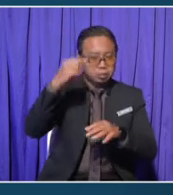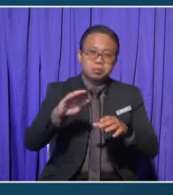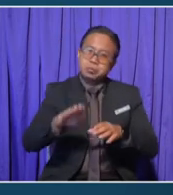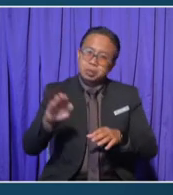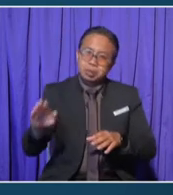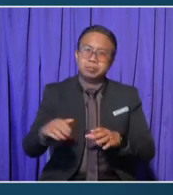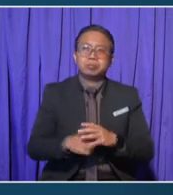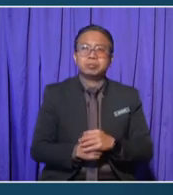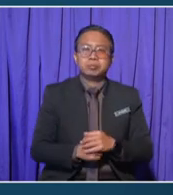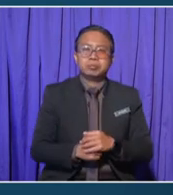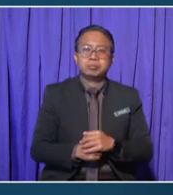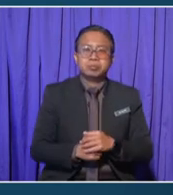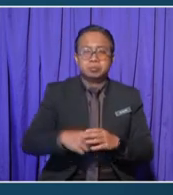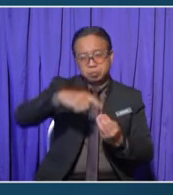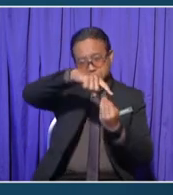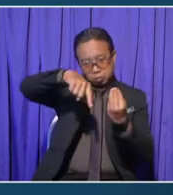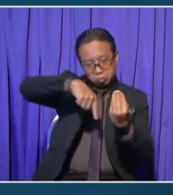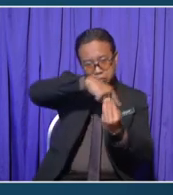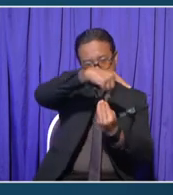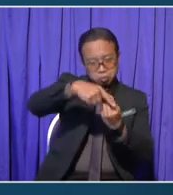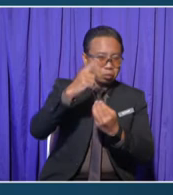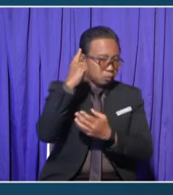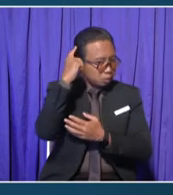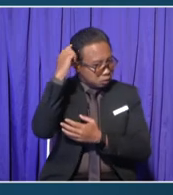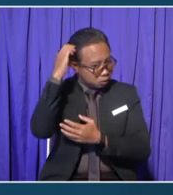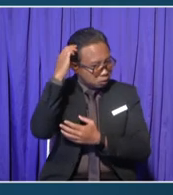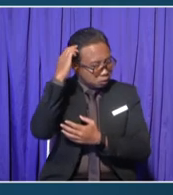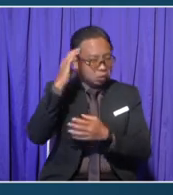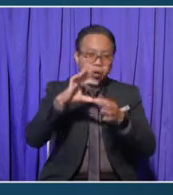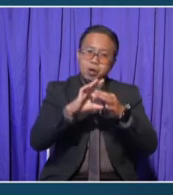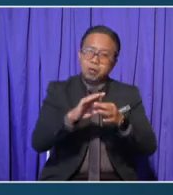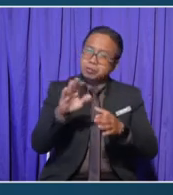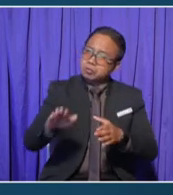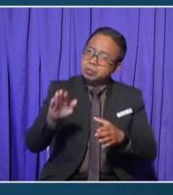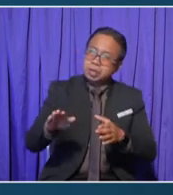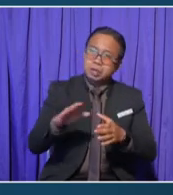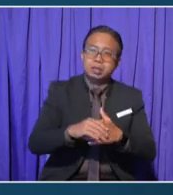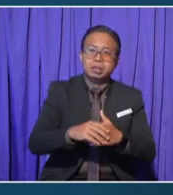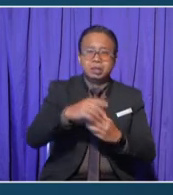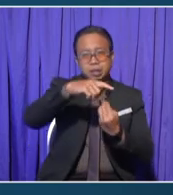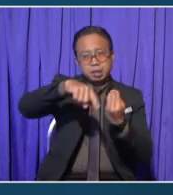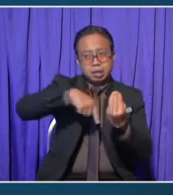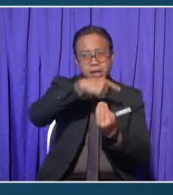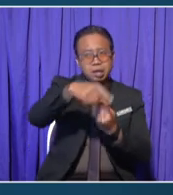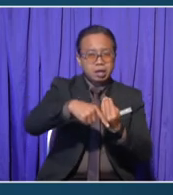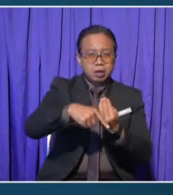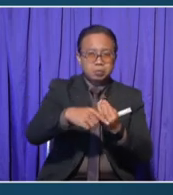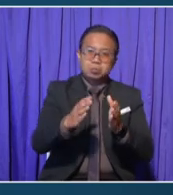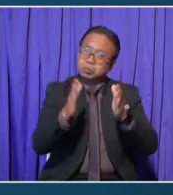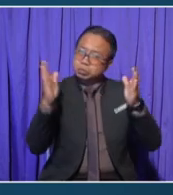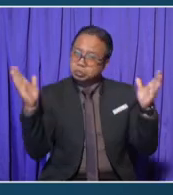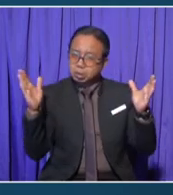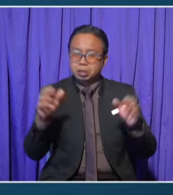Heat circumference is a measurement of a child's heat around its largest